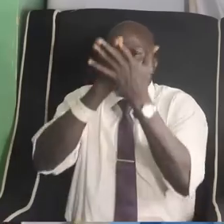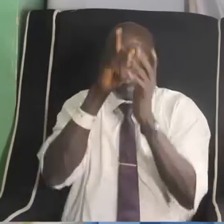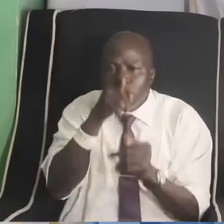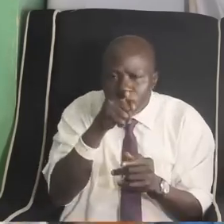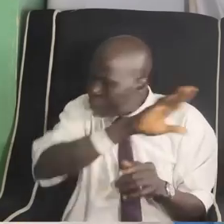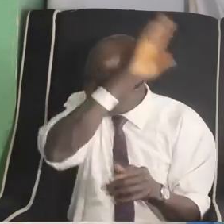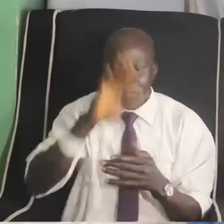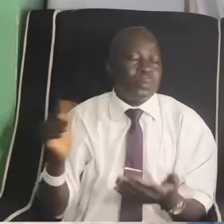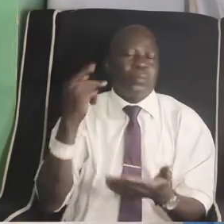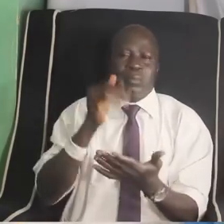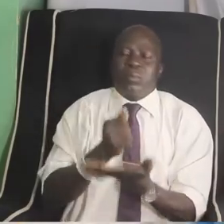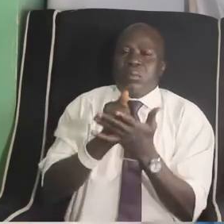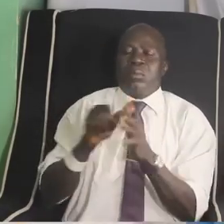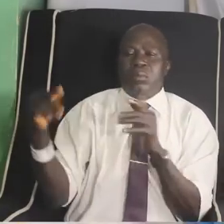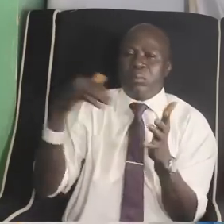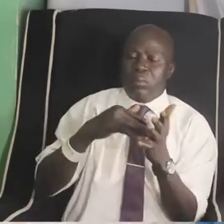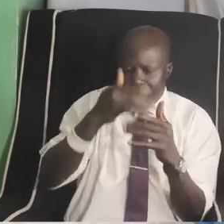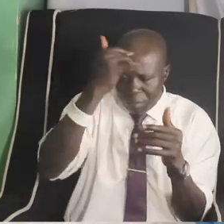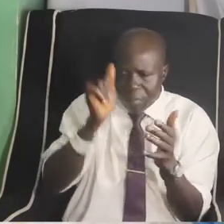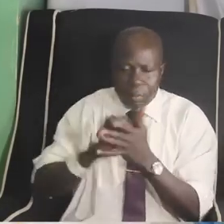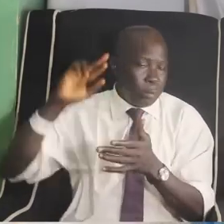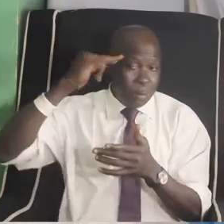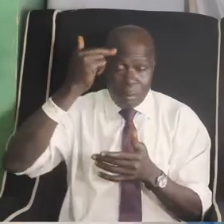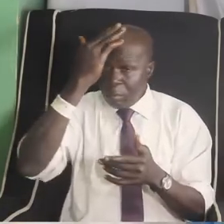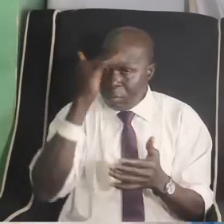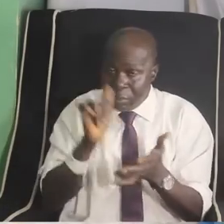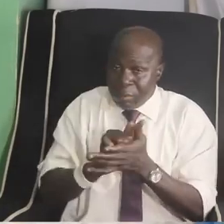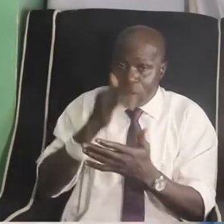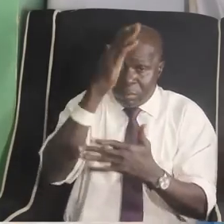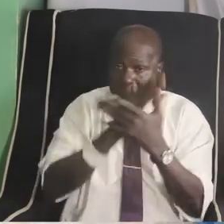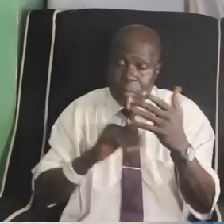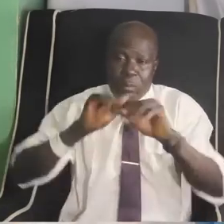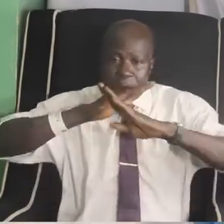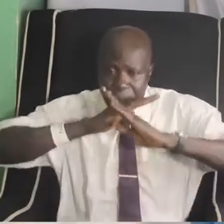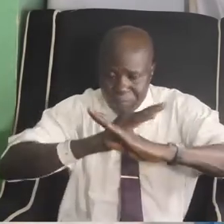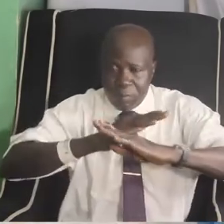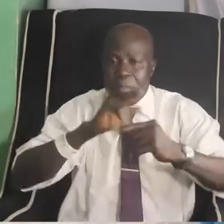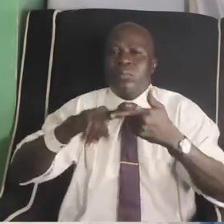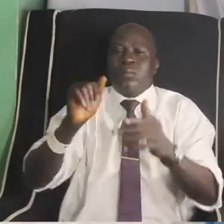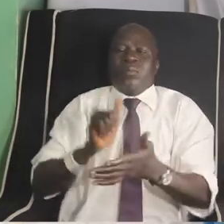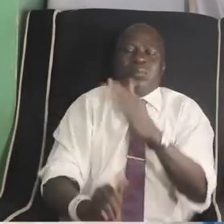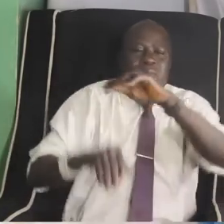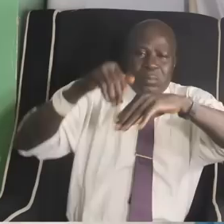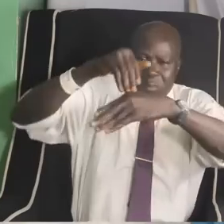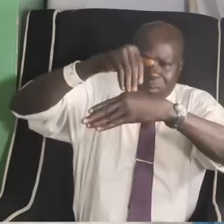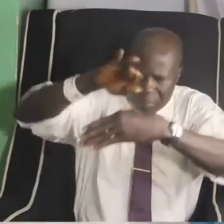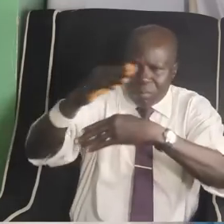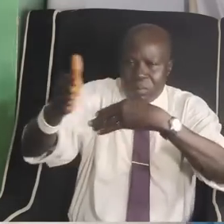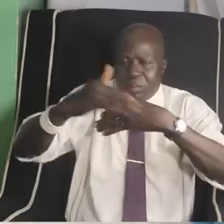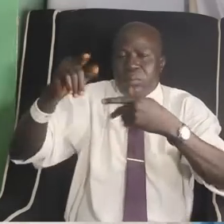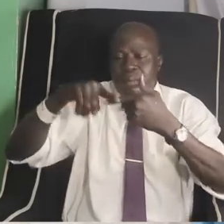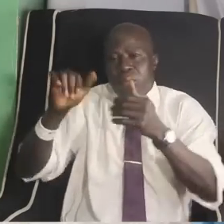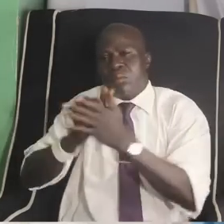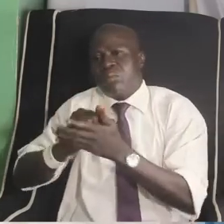o le mo ri mo they will not see today e de ni wi pe the reason is that agbara kan be that is a force in that set back promise a